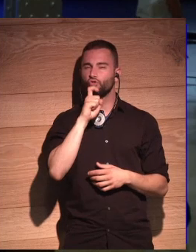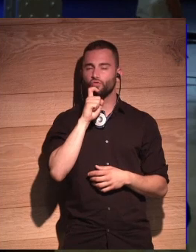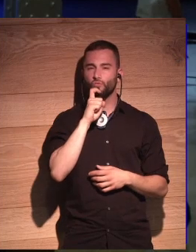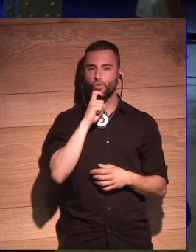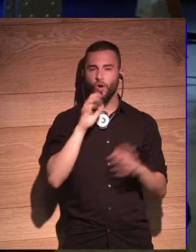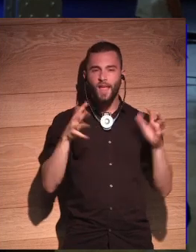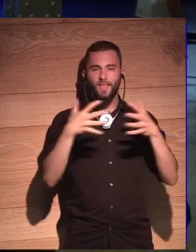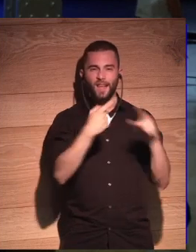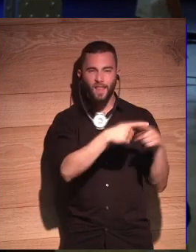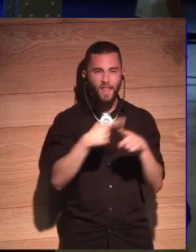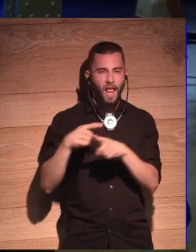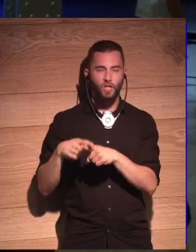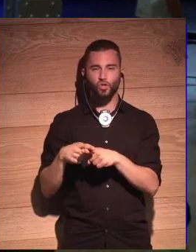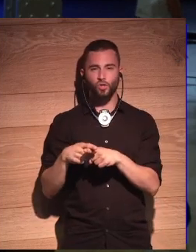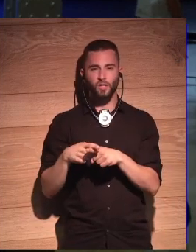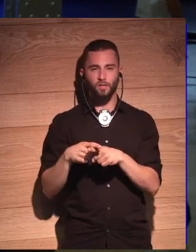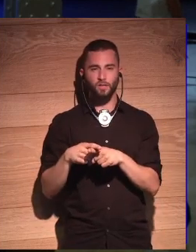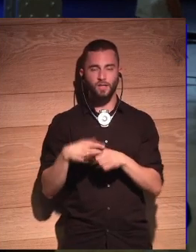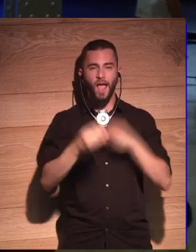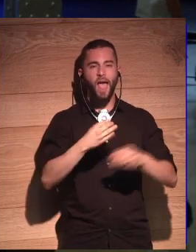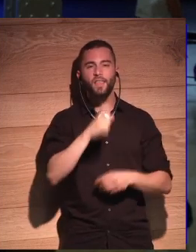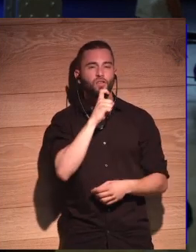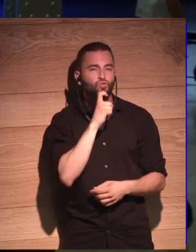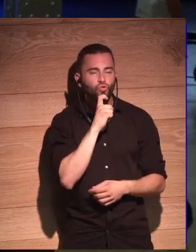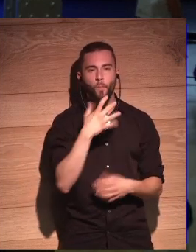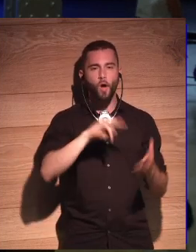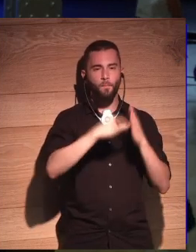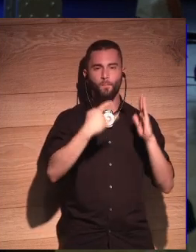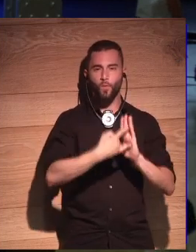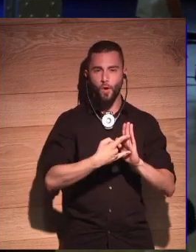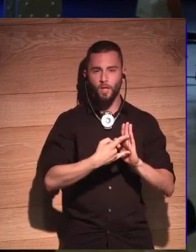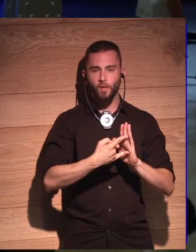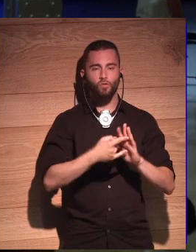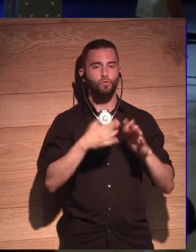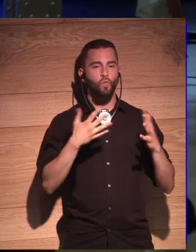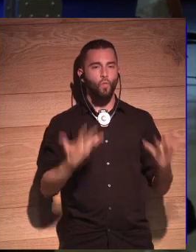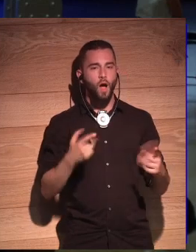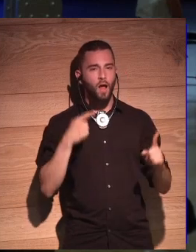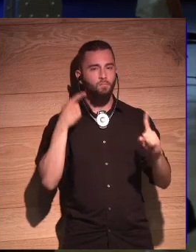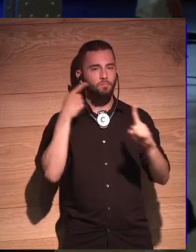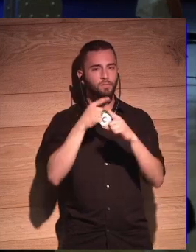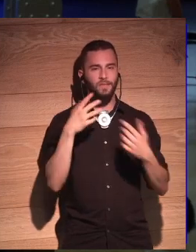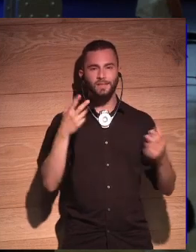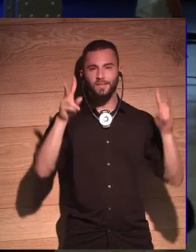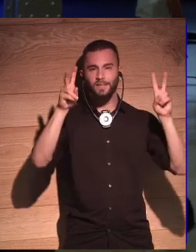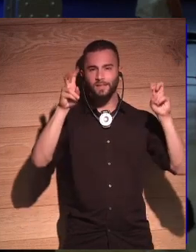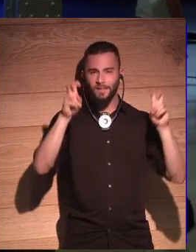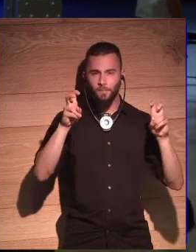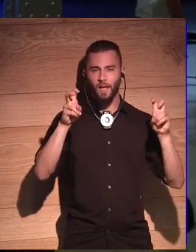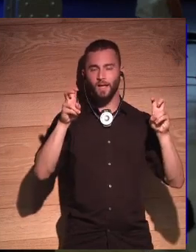artificial intelligence that you are using for this, and what projects you have in